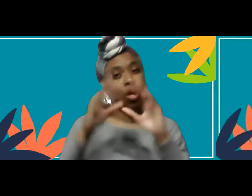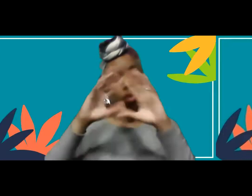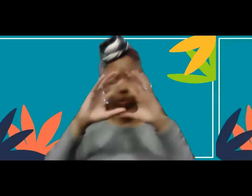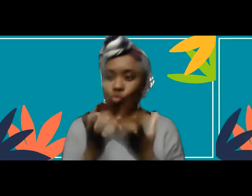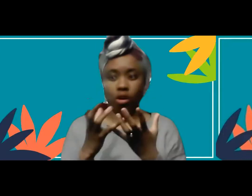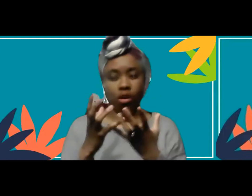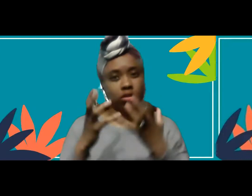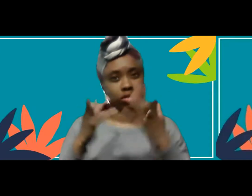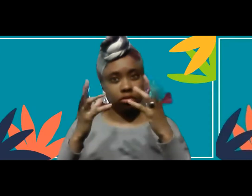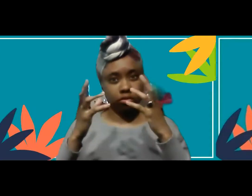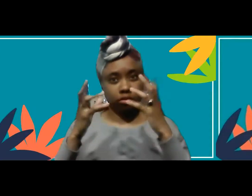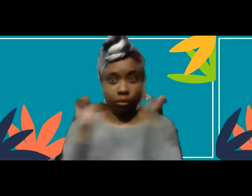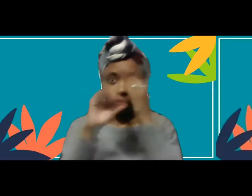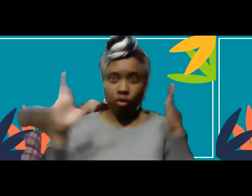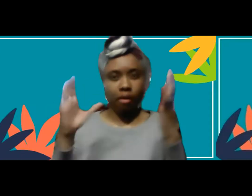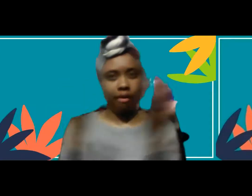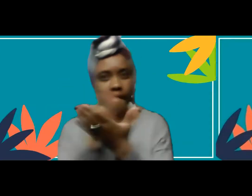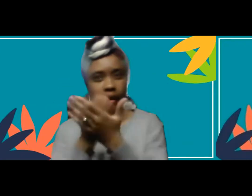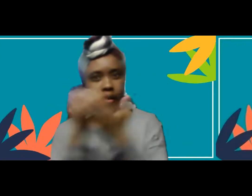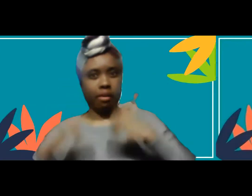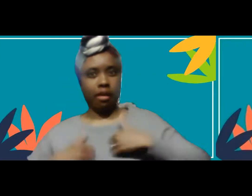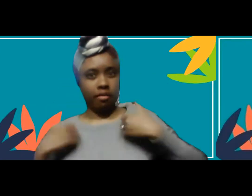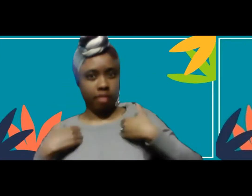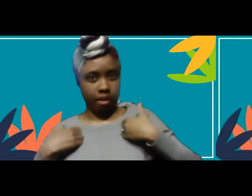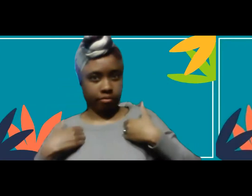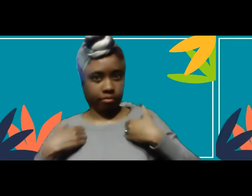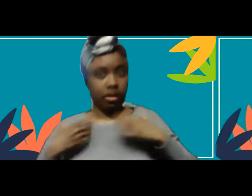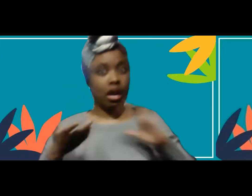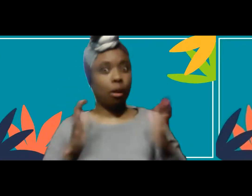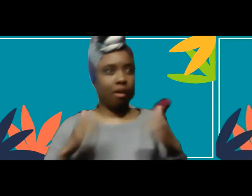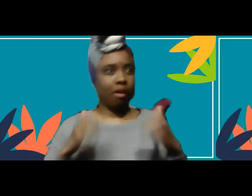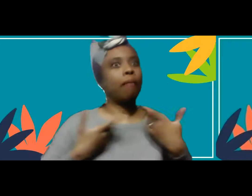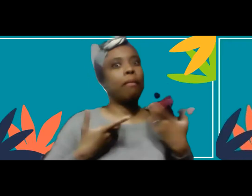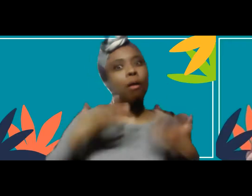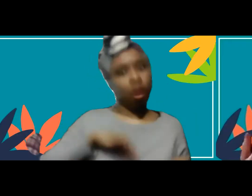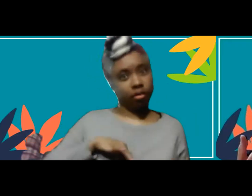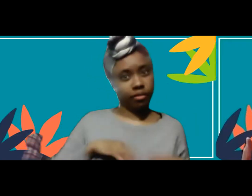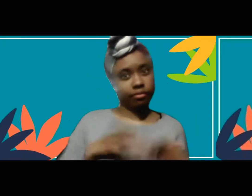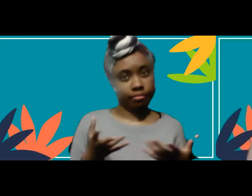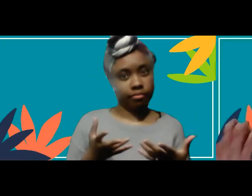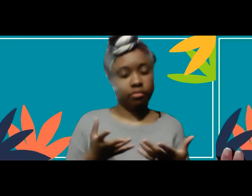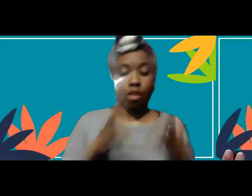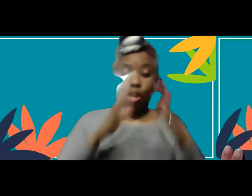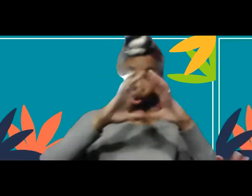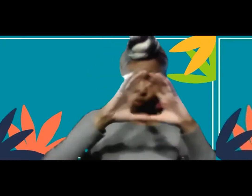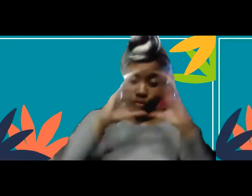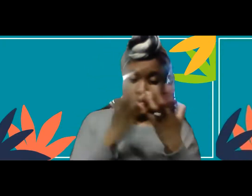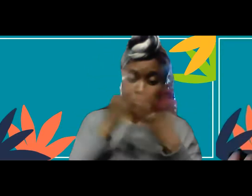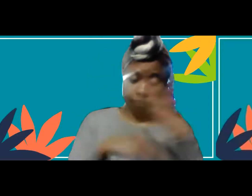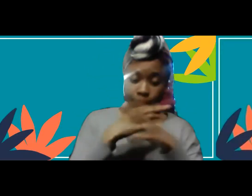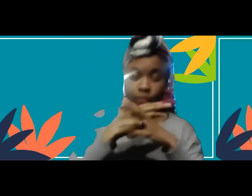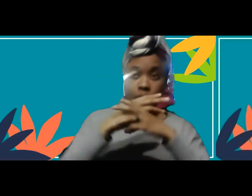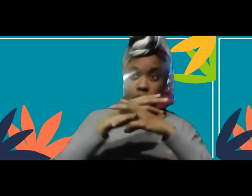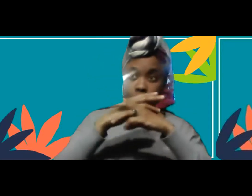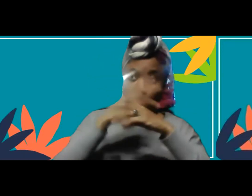of life rather than economy of profit is that a worldview like ours and like many